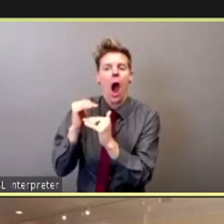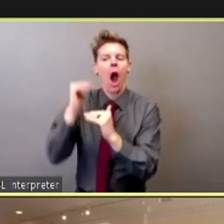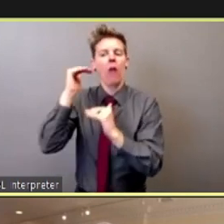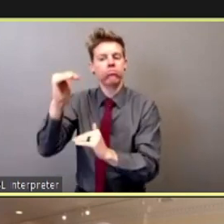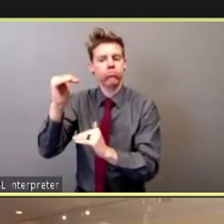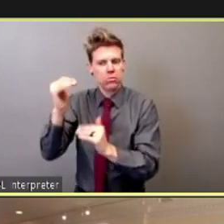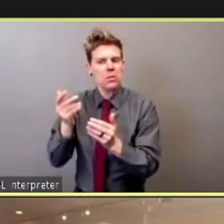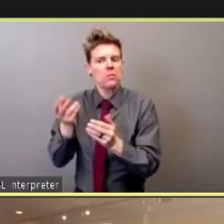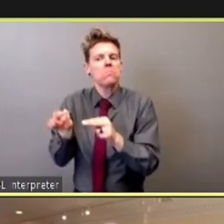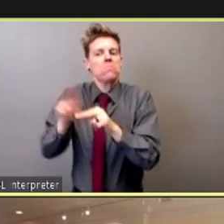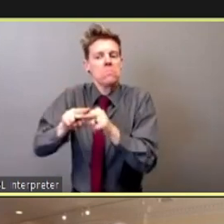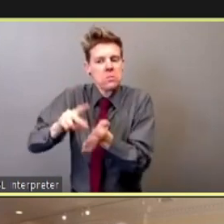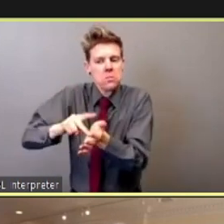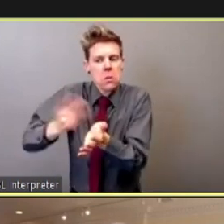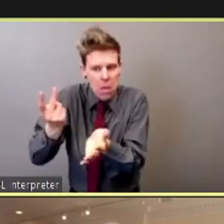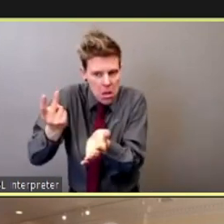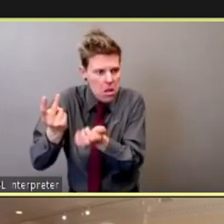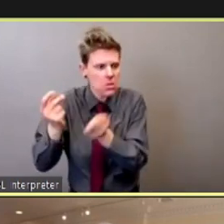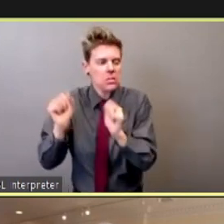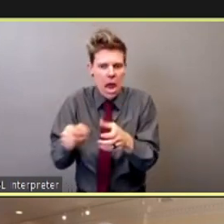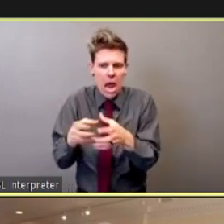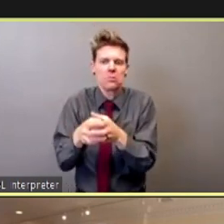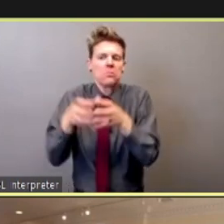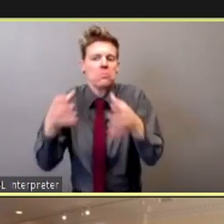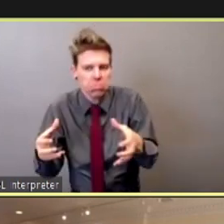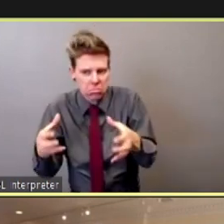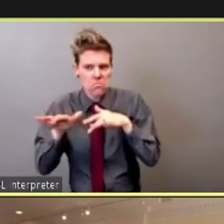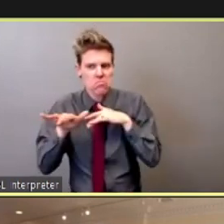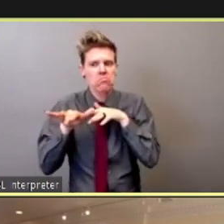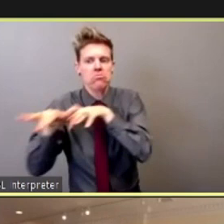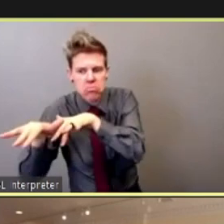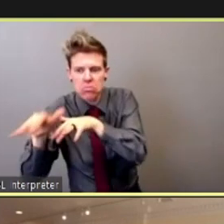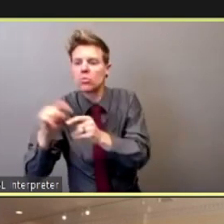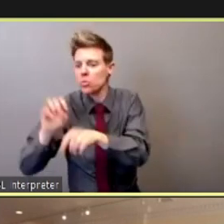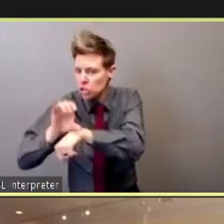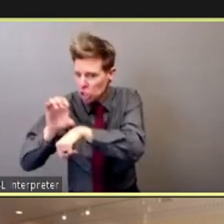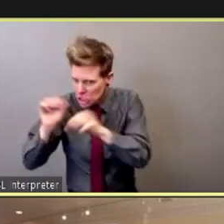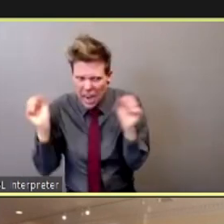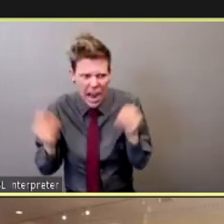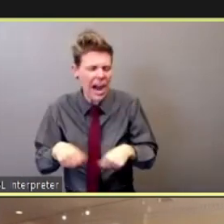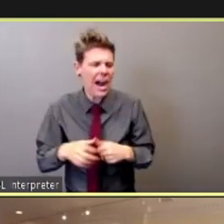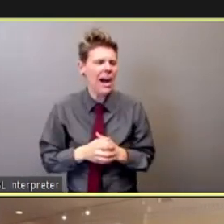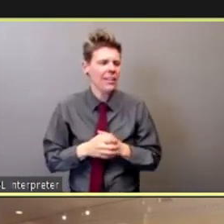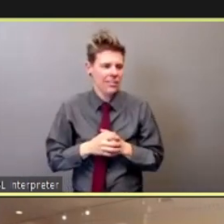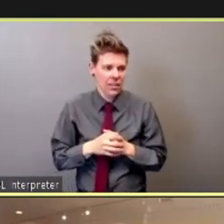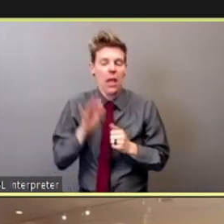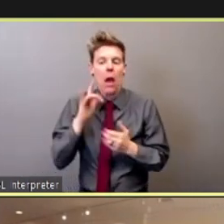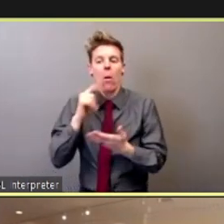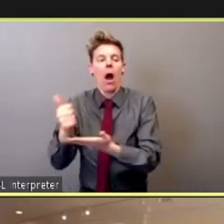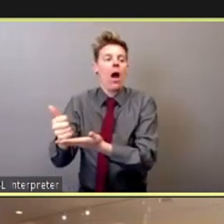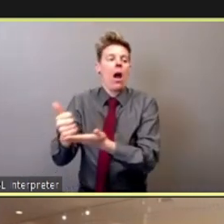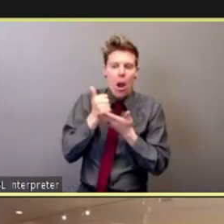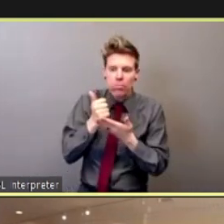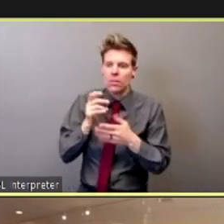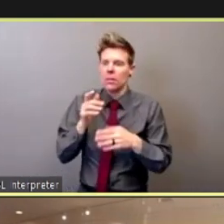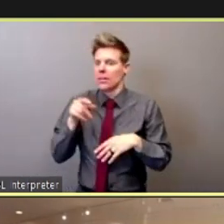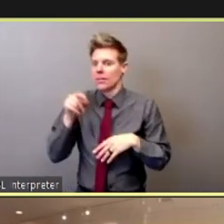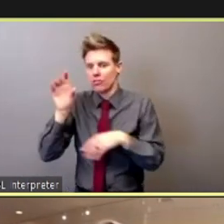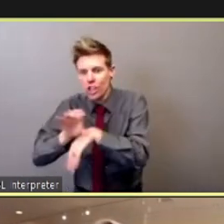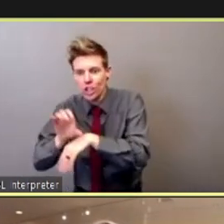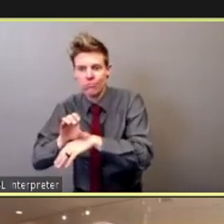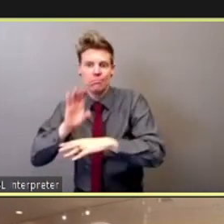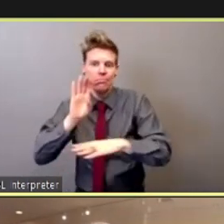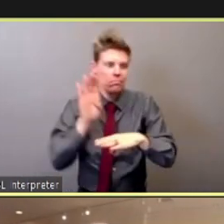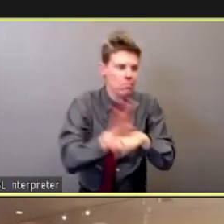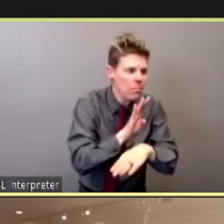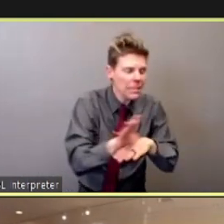in a number of those things. It also gives a little lift to our hospitality industry. This is usually posted outside many businesses.